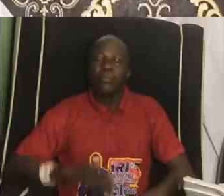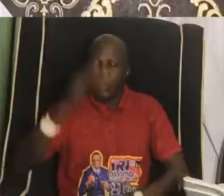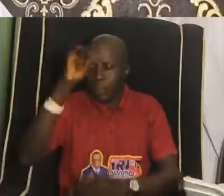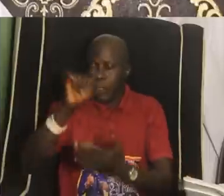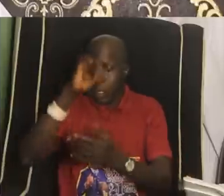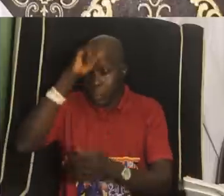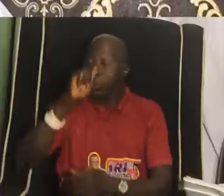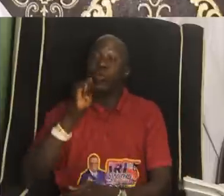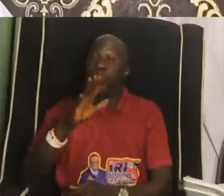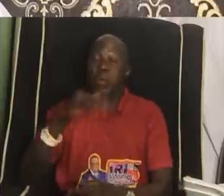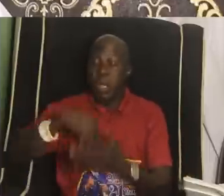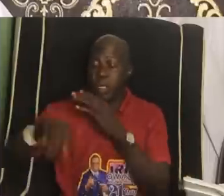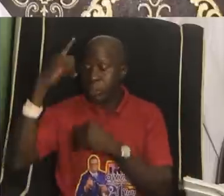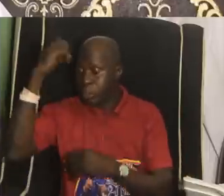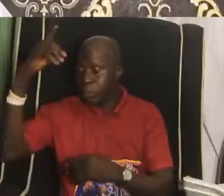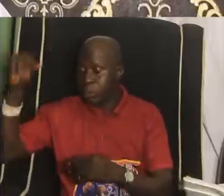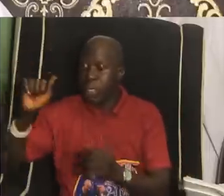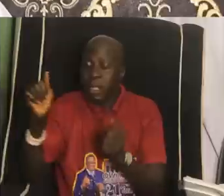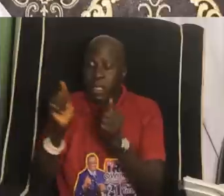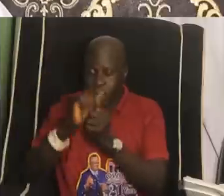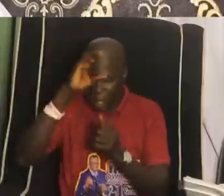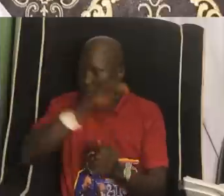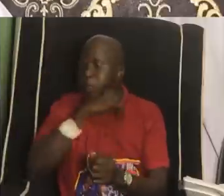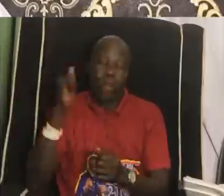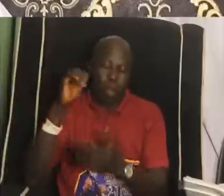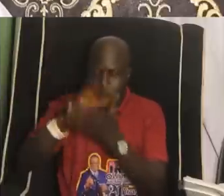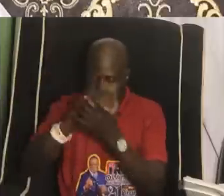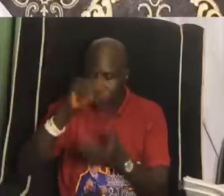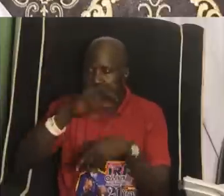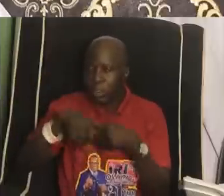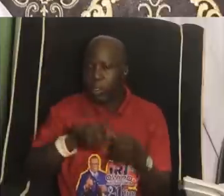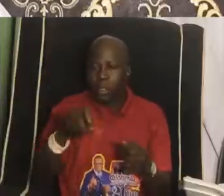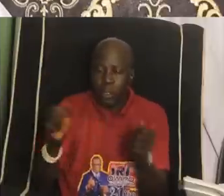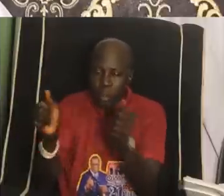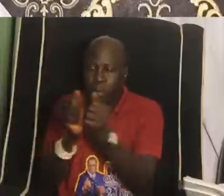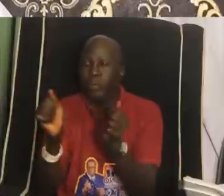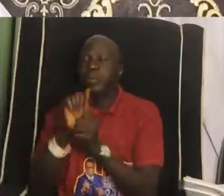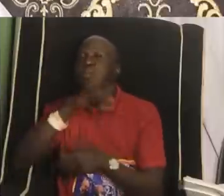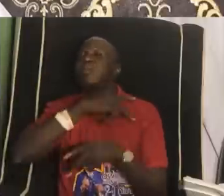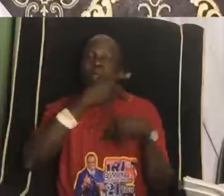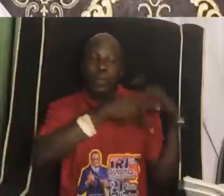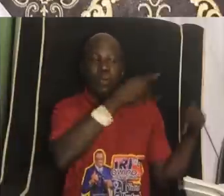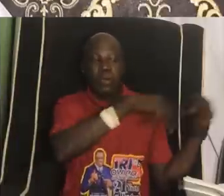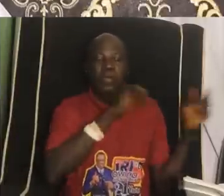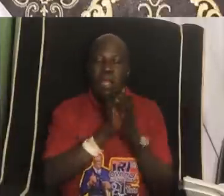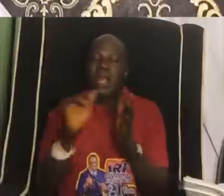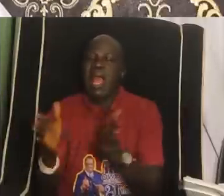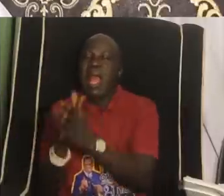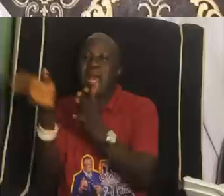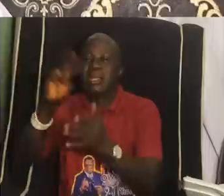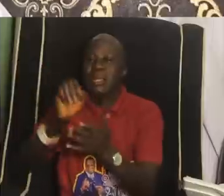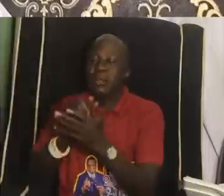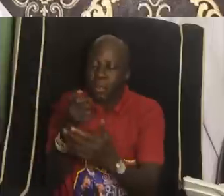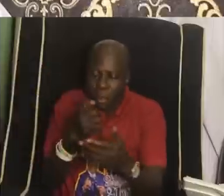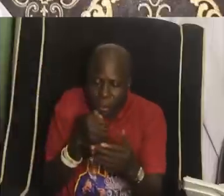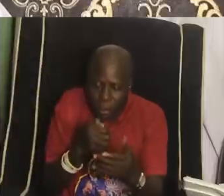woman dreamt that herself and her husband went to a prophet and her child ran to the prophet, but the prophet asked her to get